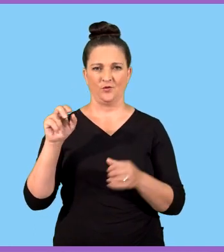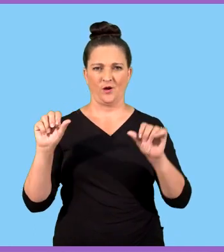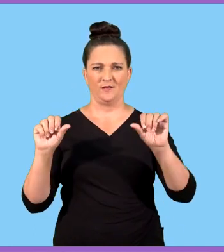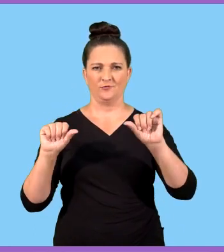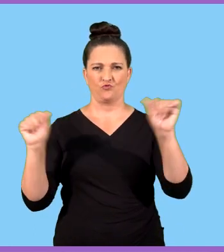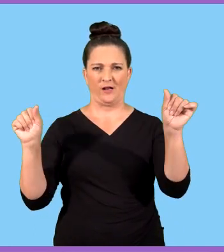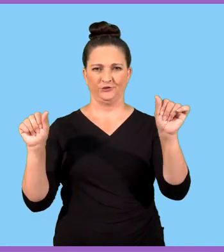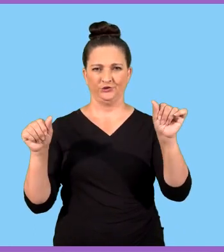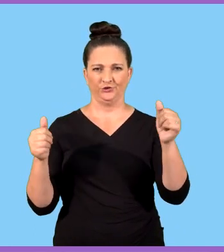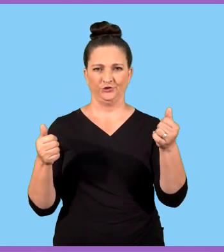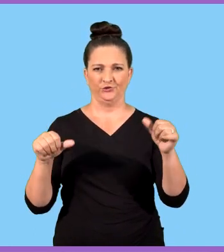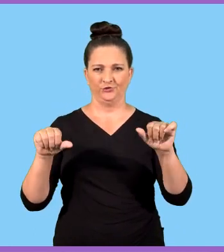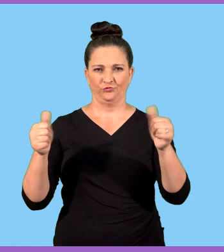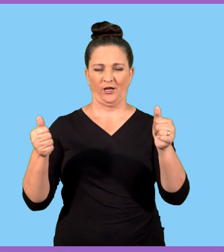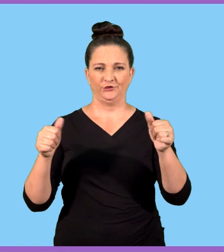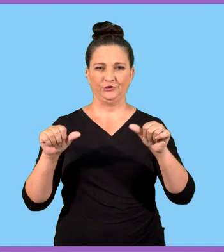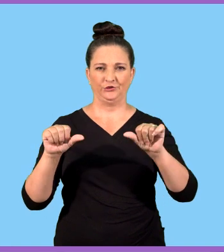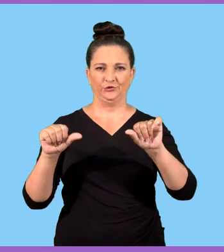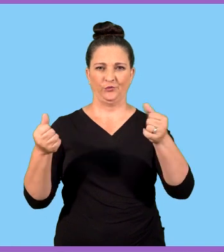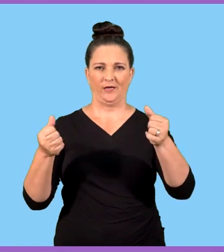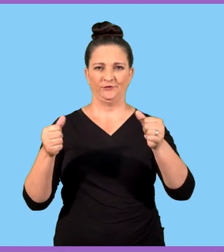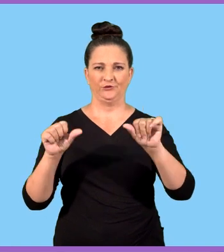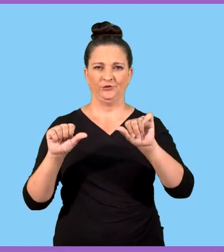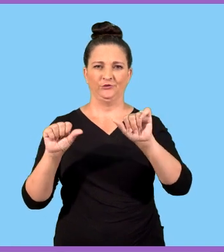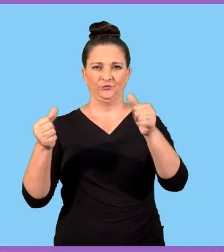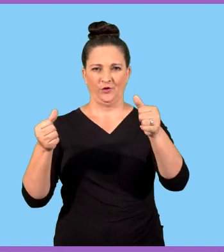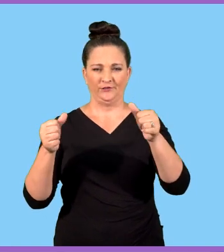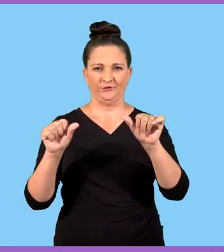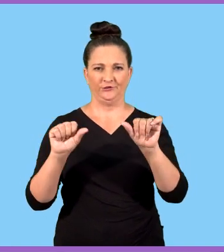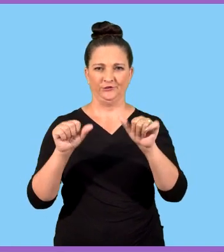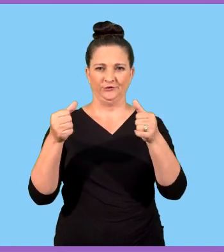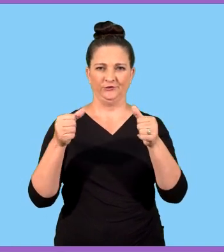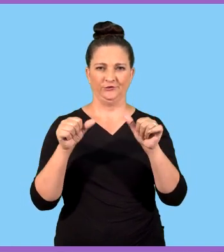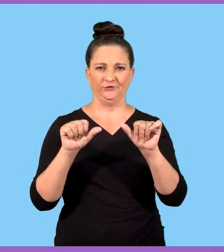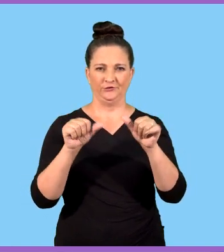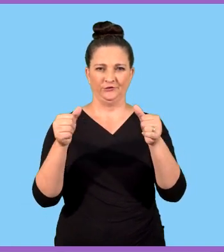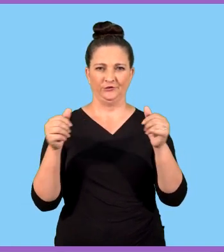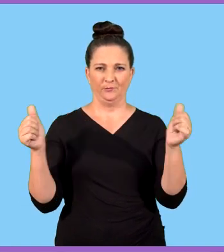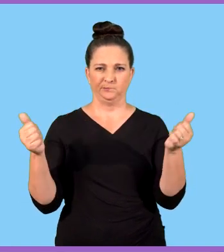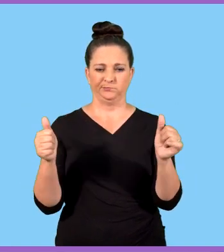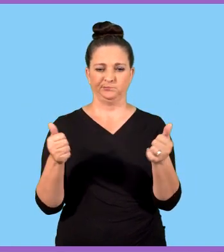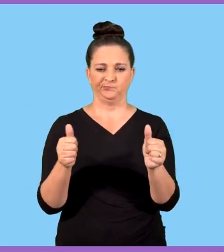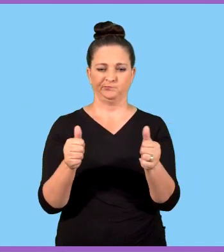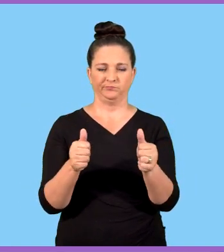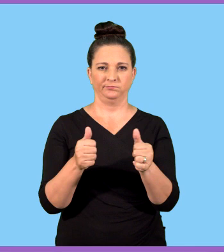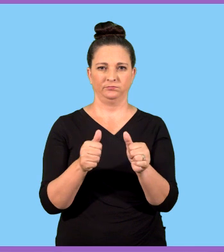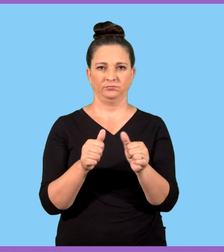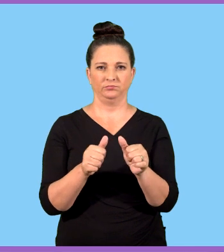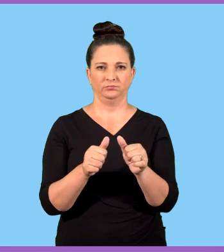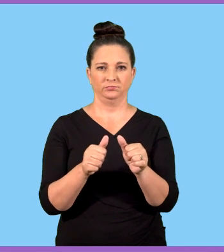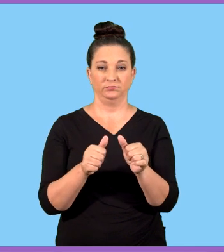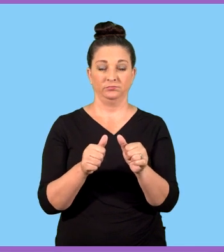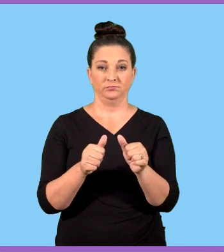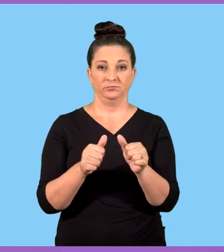we scratch that guy, and that one, and this one, and that one, and there, and we keep working our